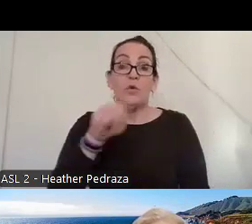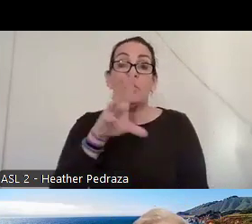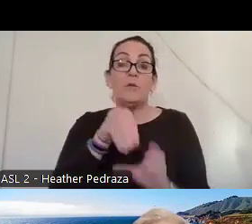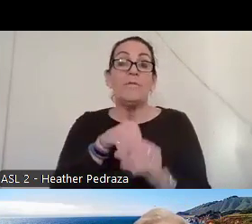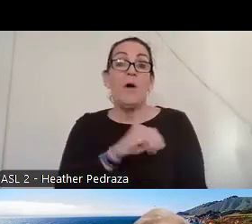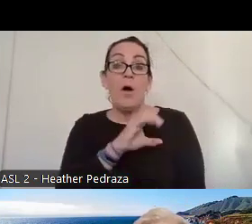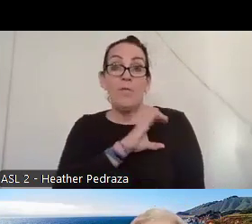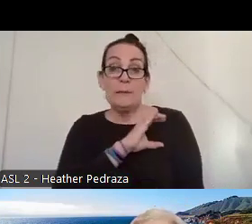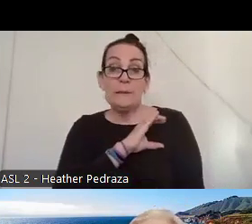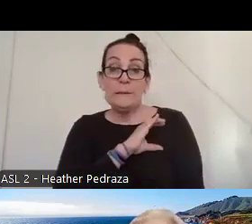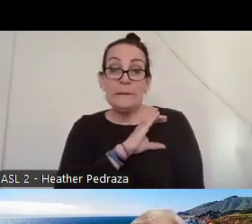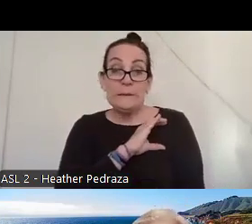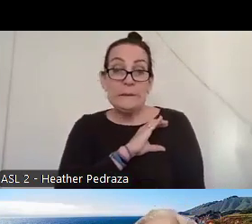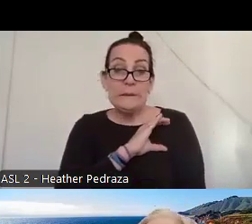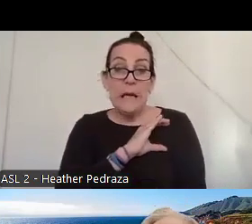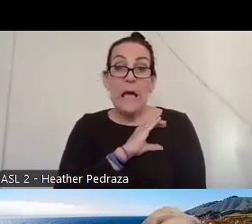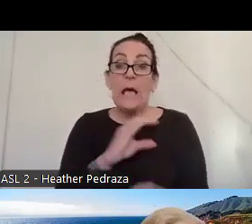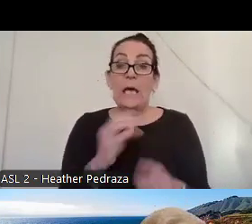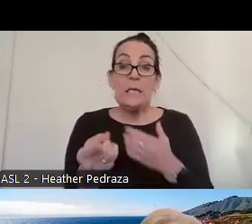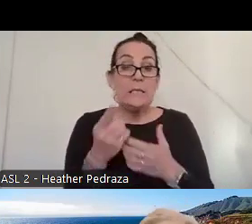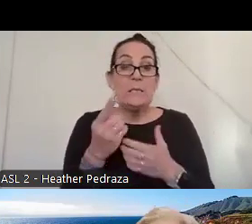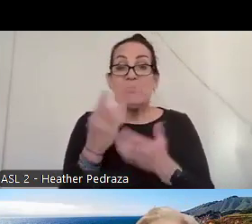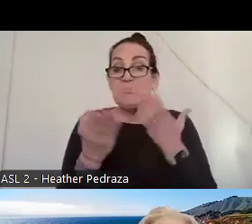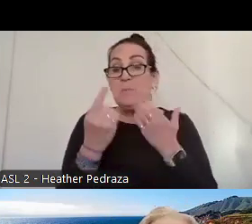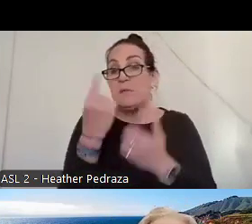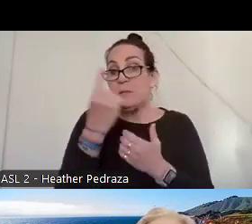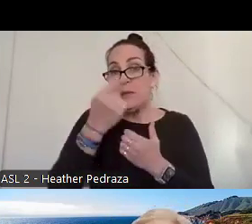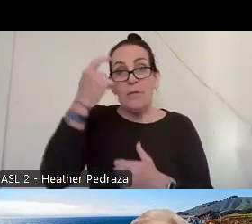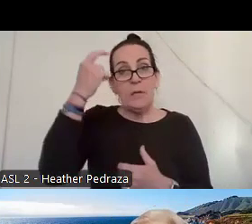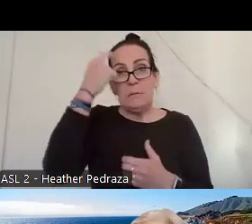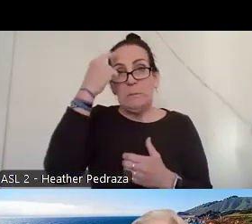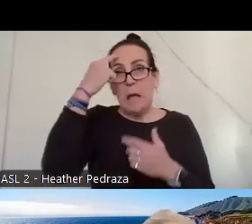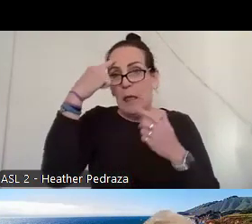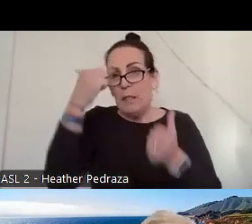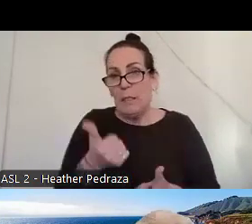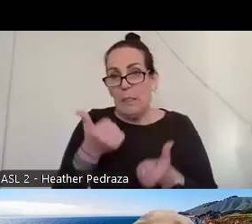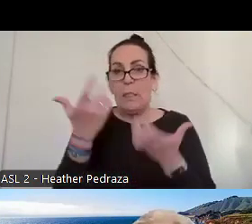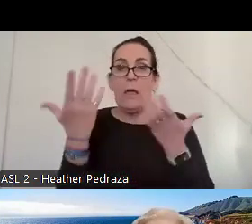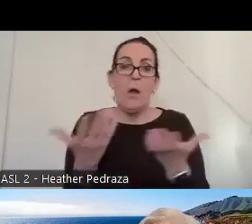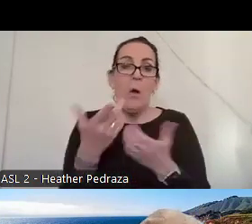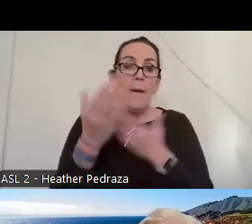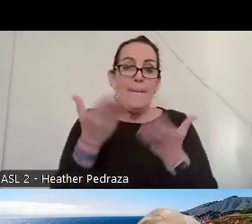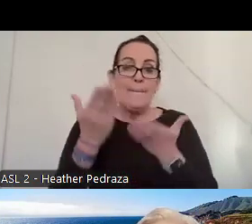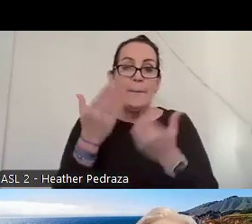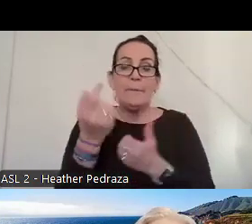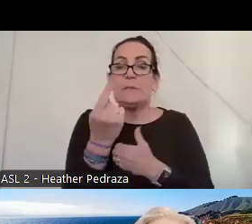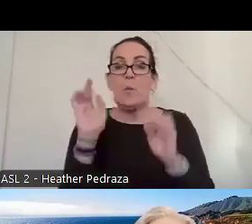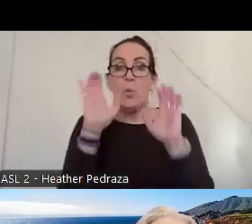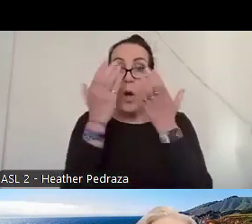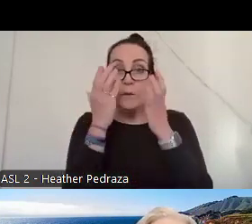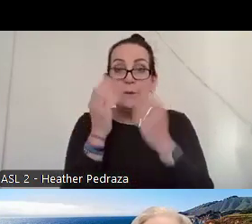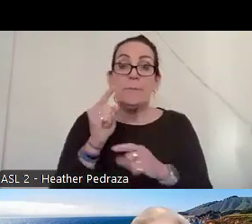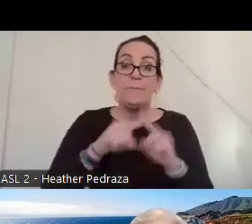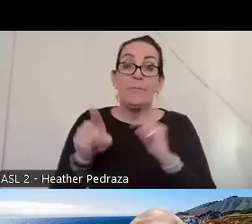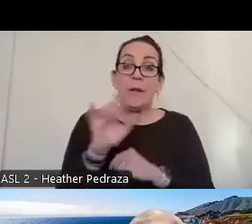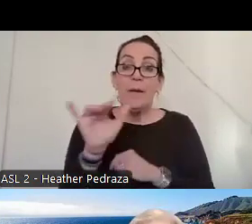people with a cognitive impairment, could be someone living with autism, when they wander. There really had not been a lot of guidance for law enforcement.